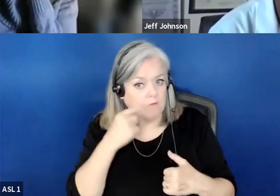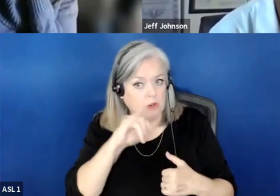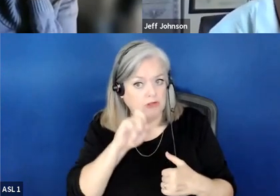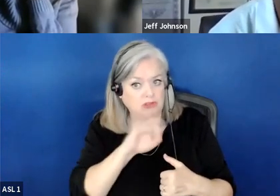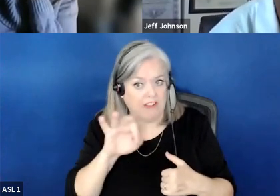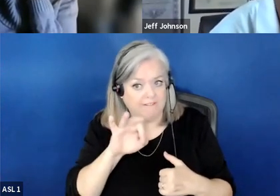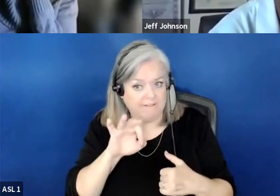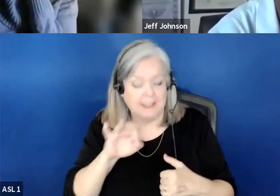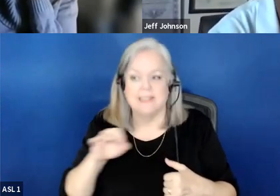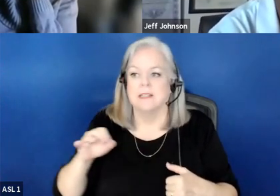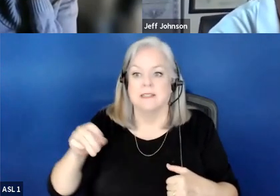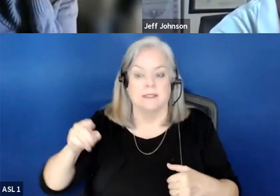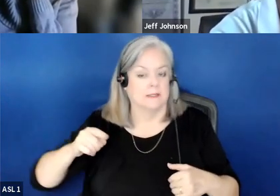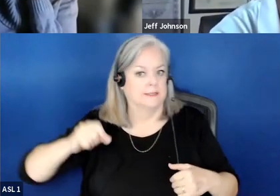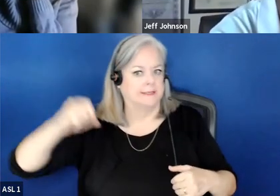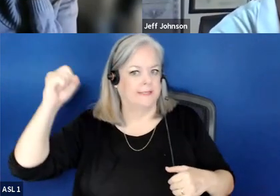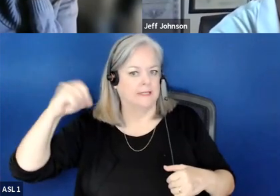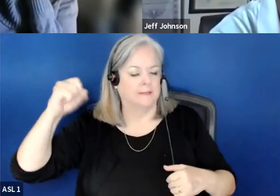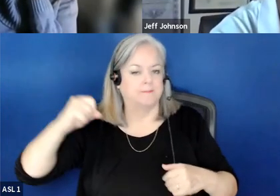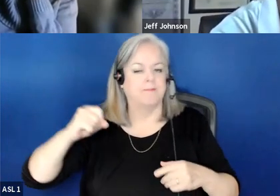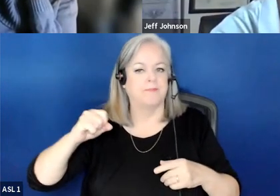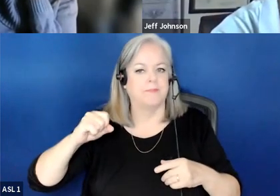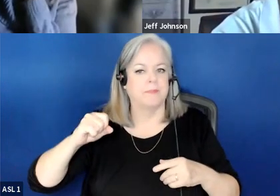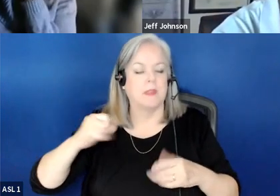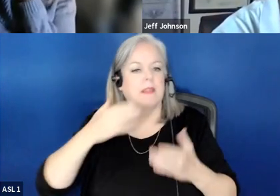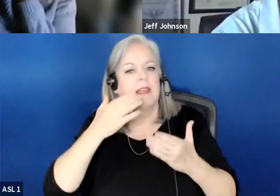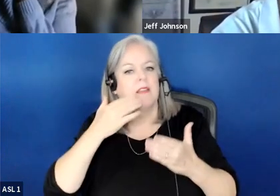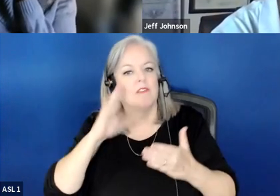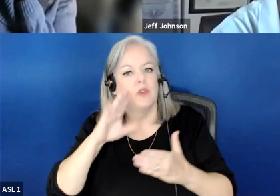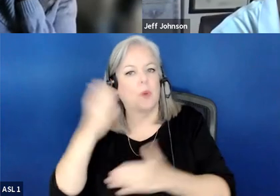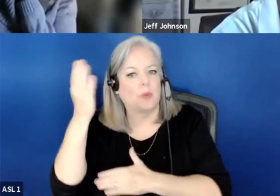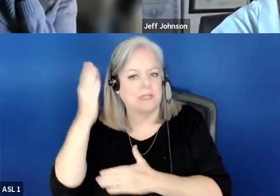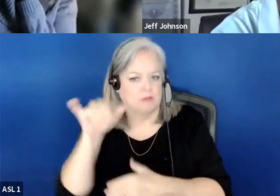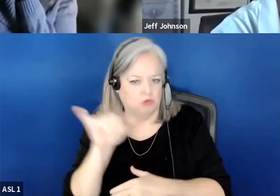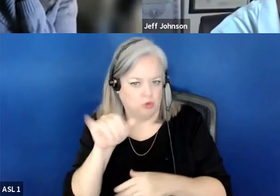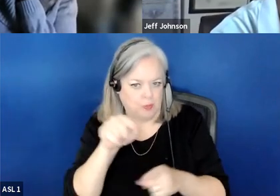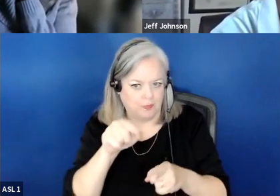Yes. So thank you for your presentation as well.